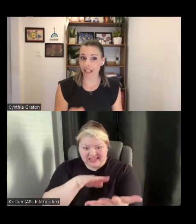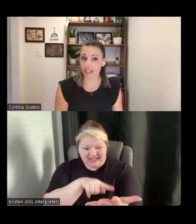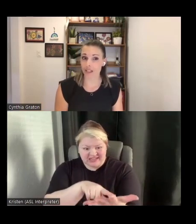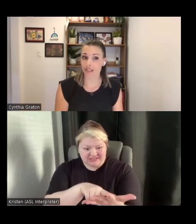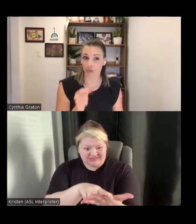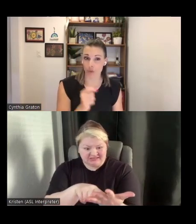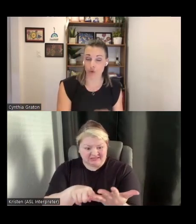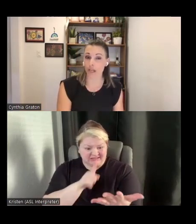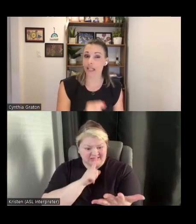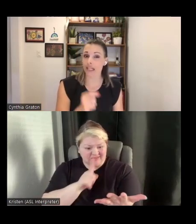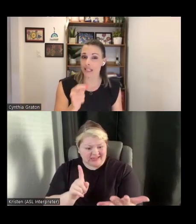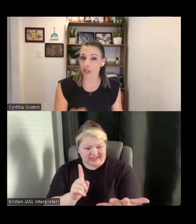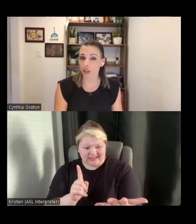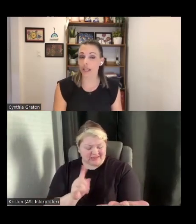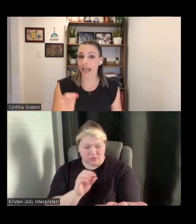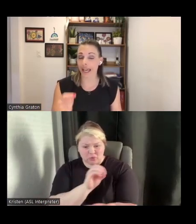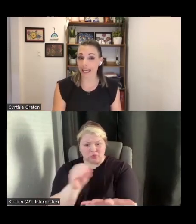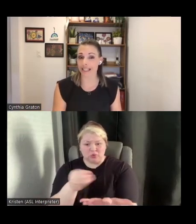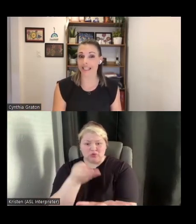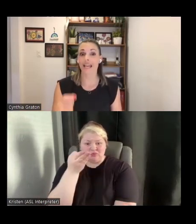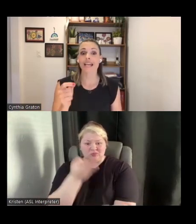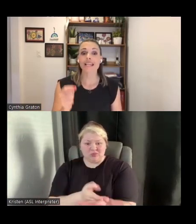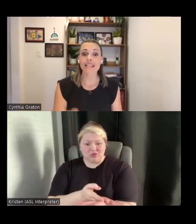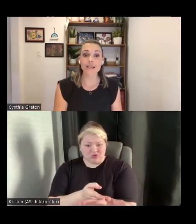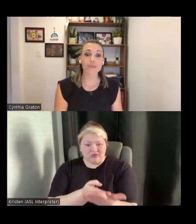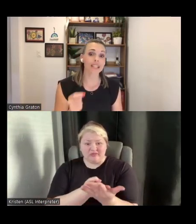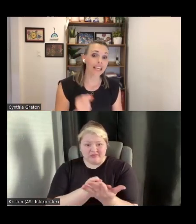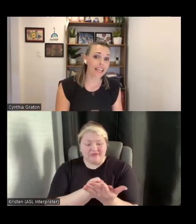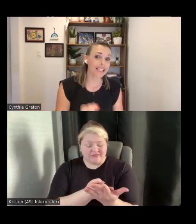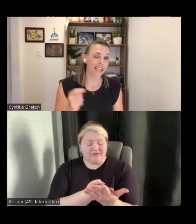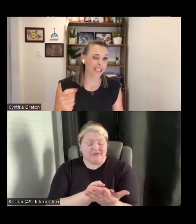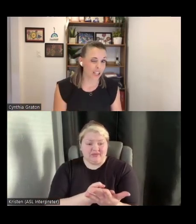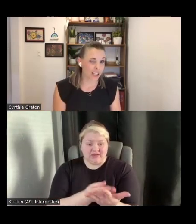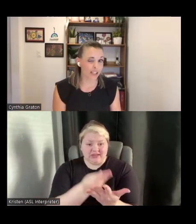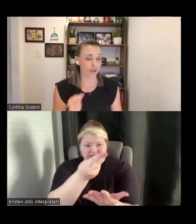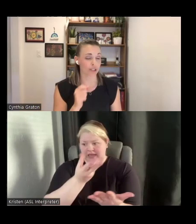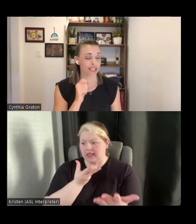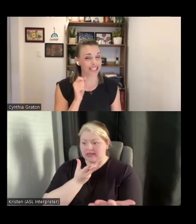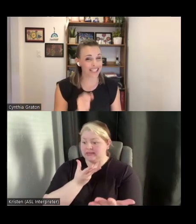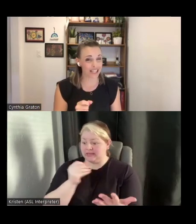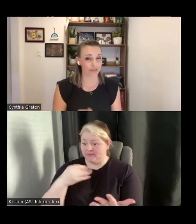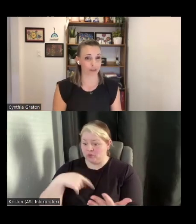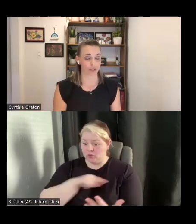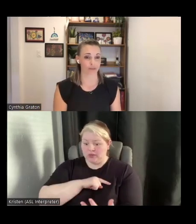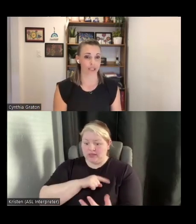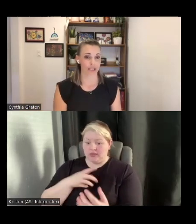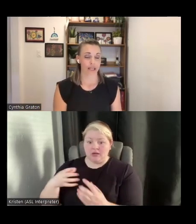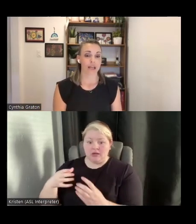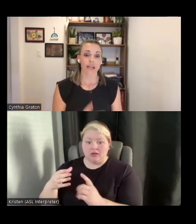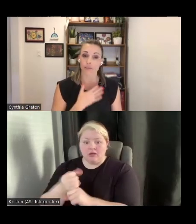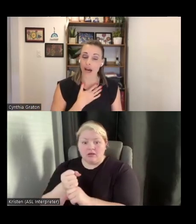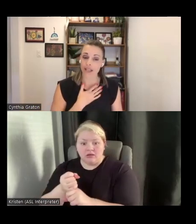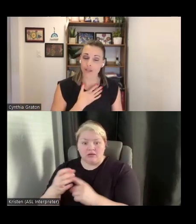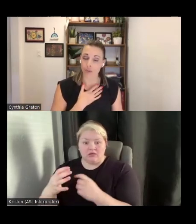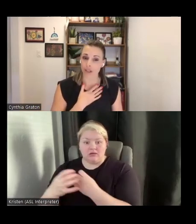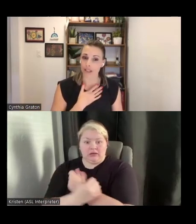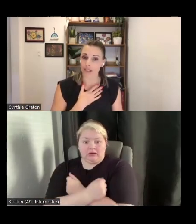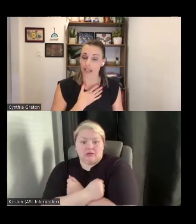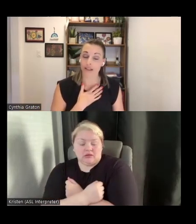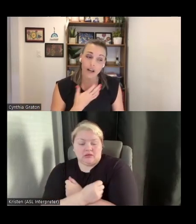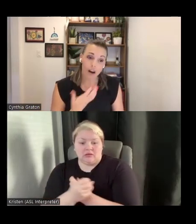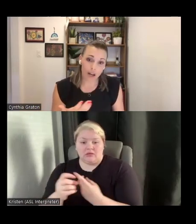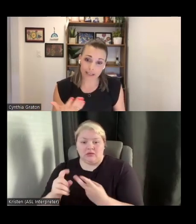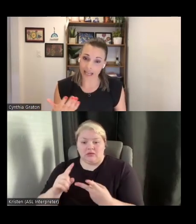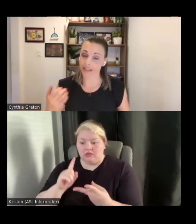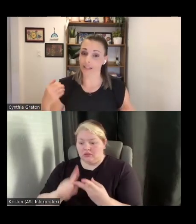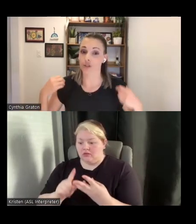data telling us that restraining and secluding kids keeps kids and caregivers safer. In my experience,